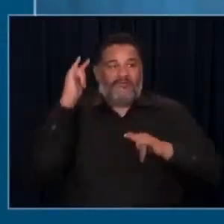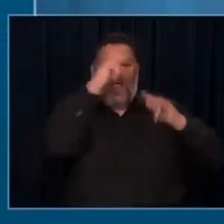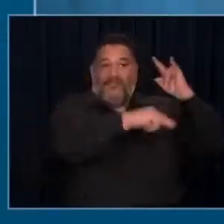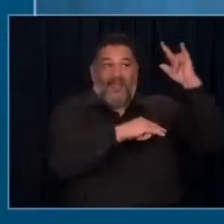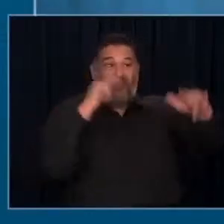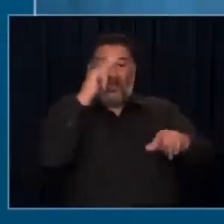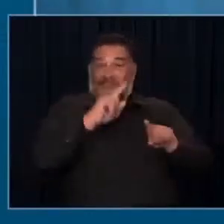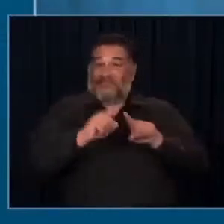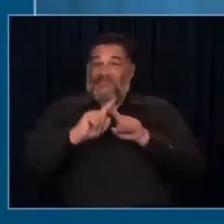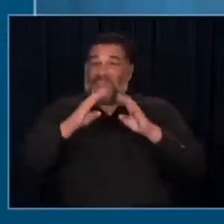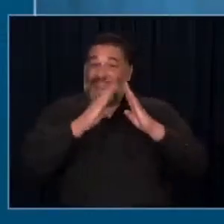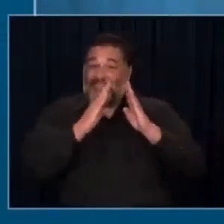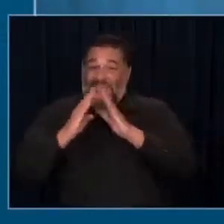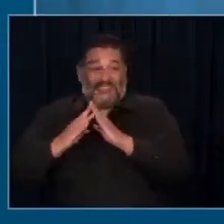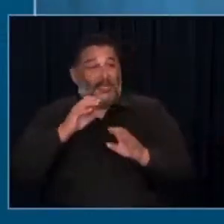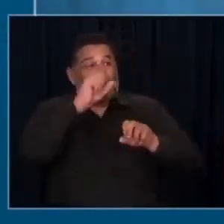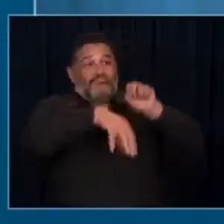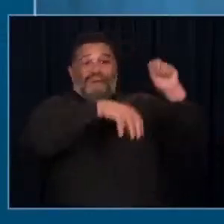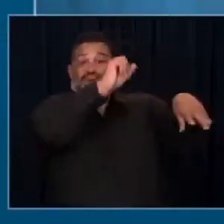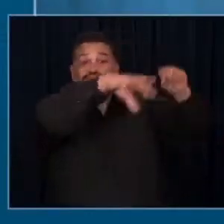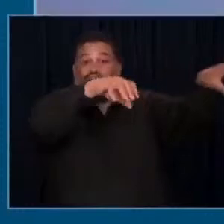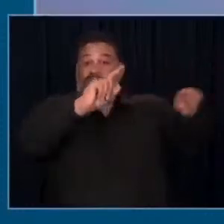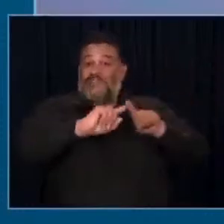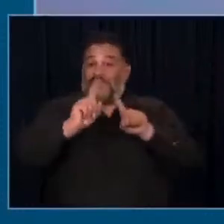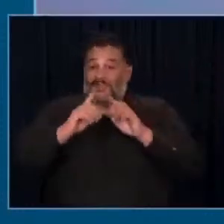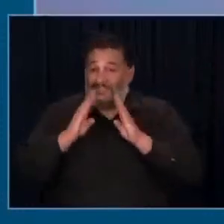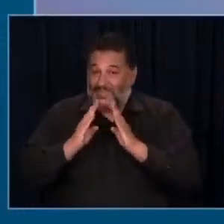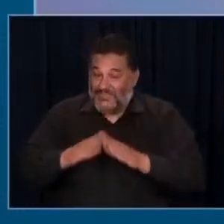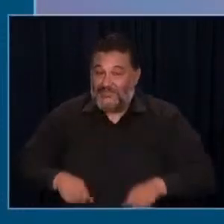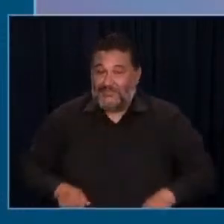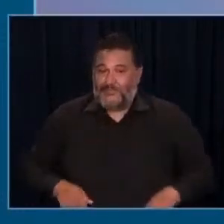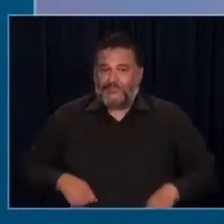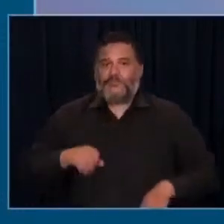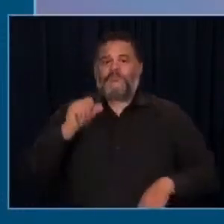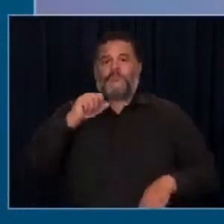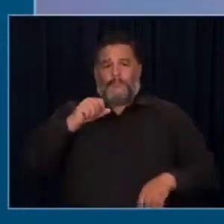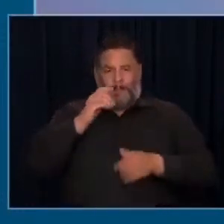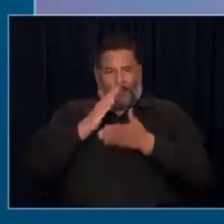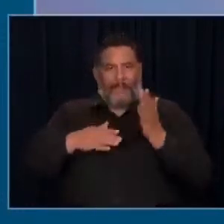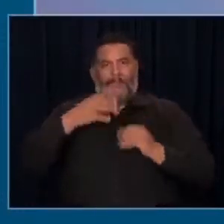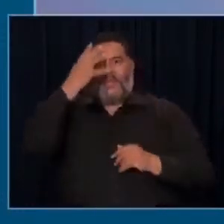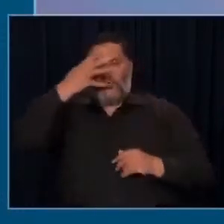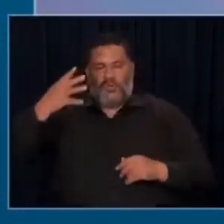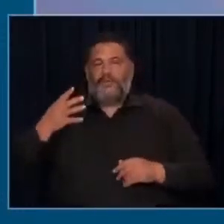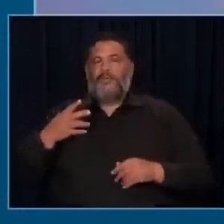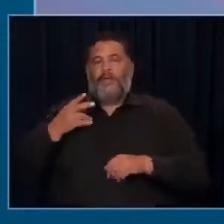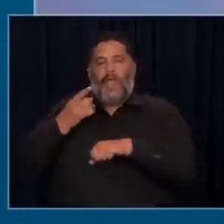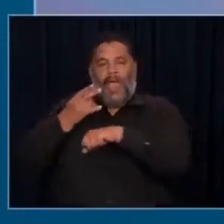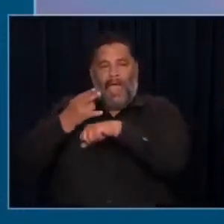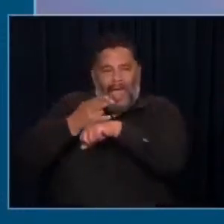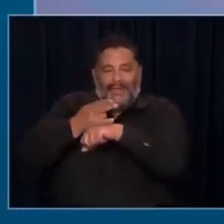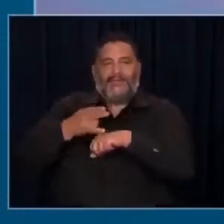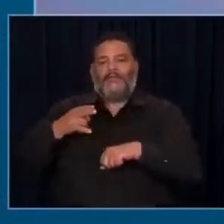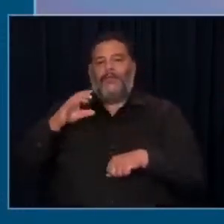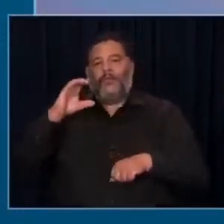and dumping them off in those cities. Yeah, some of those immigrants from Haiti, Cuba, Nicaragua, Venezuela are coming in under